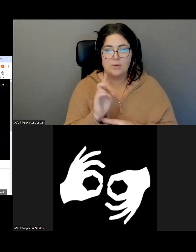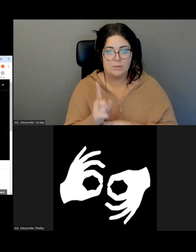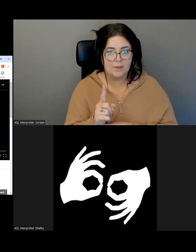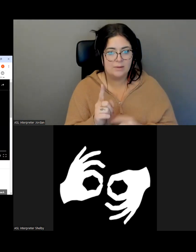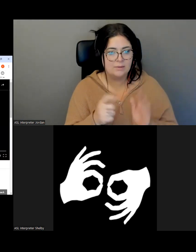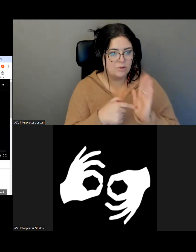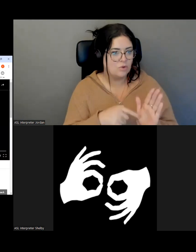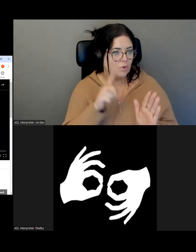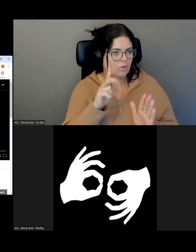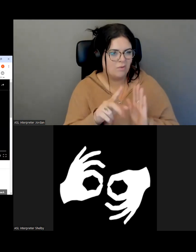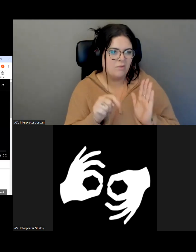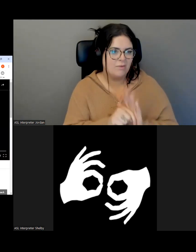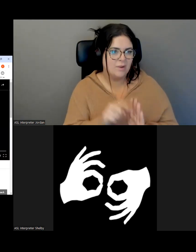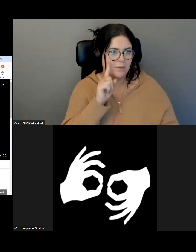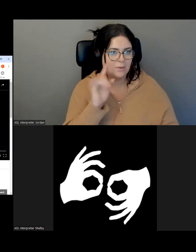you what a video looks like.